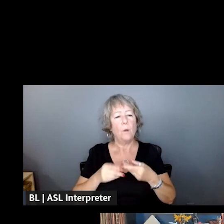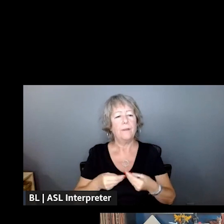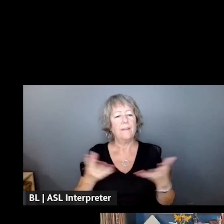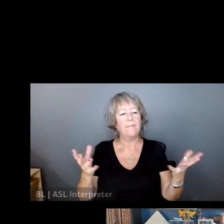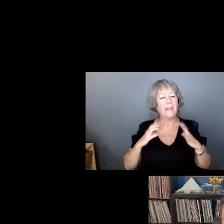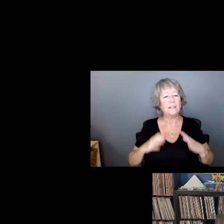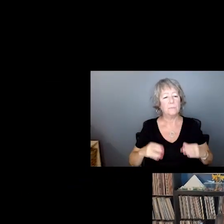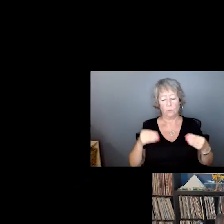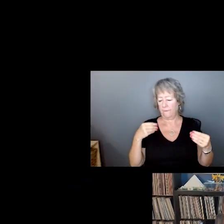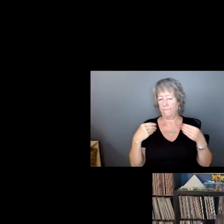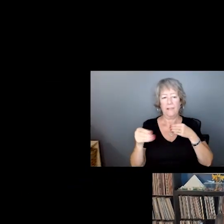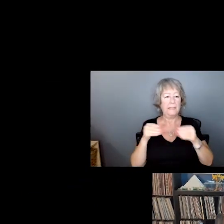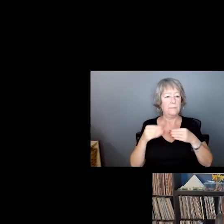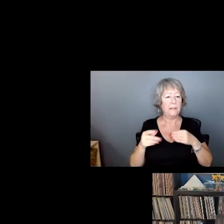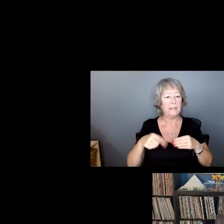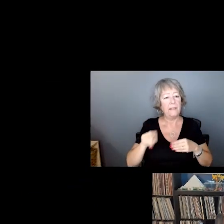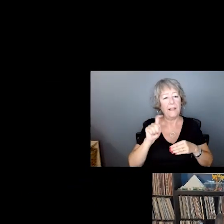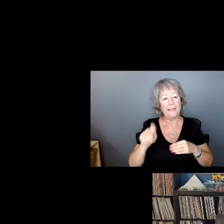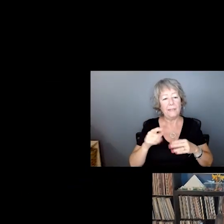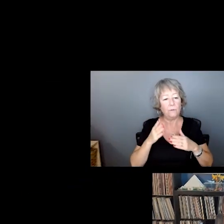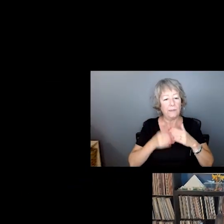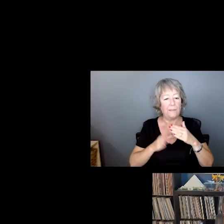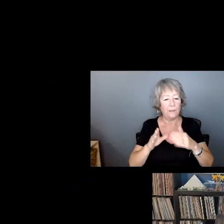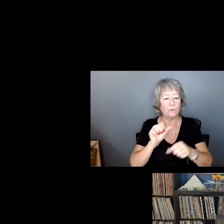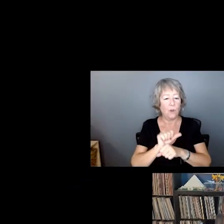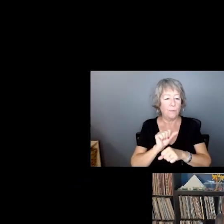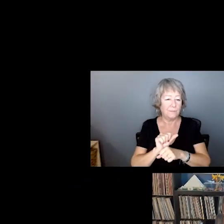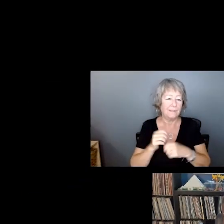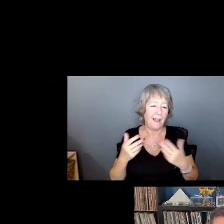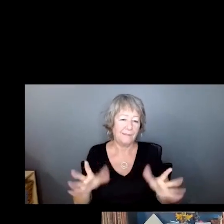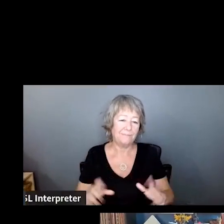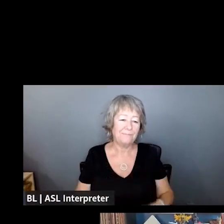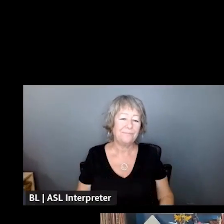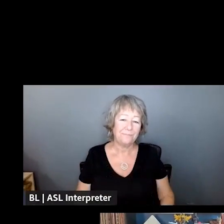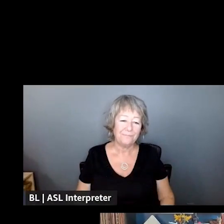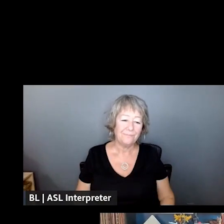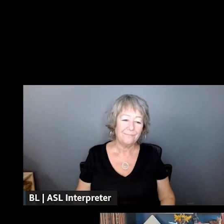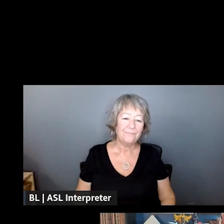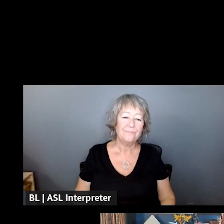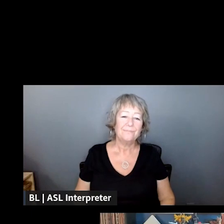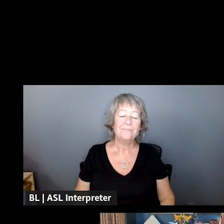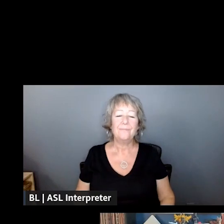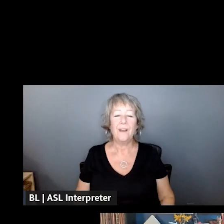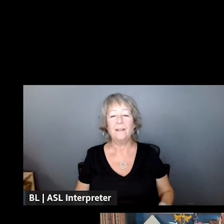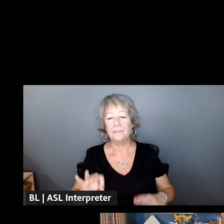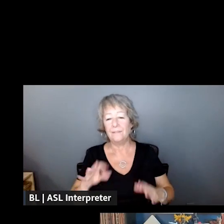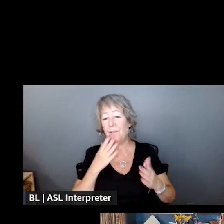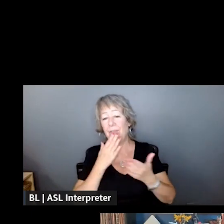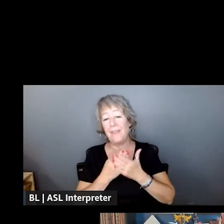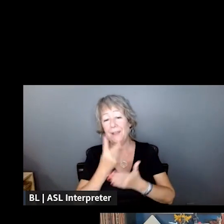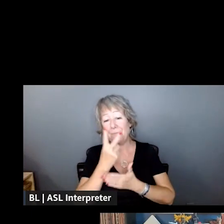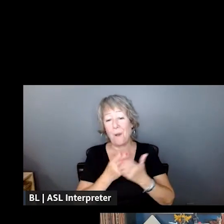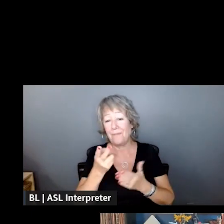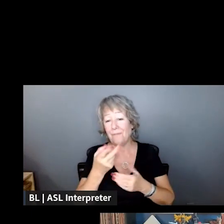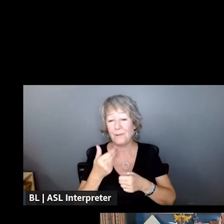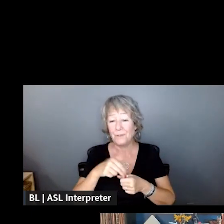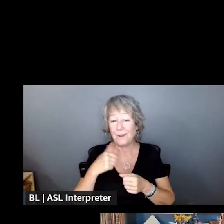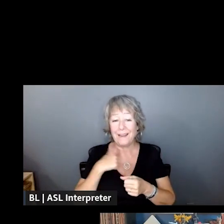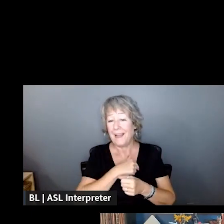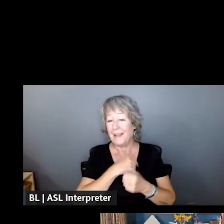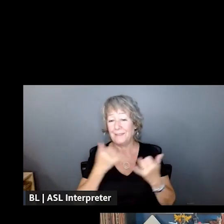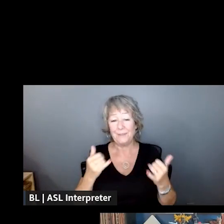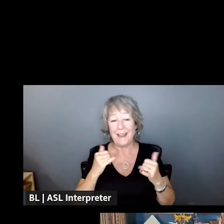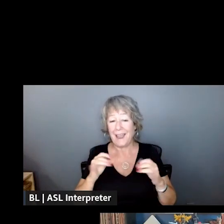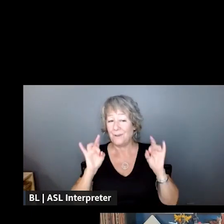the flexibility they need to get their jobs done. Well, Molly, Artie, thank you both for joining us. Incredible job,